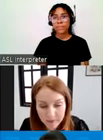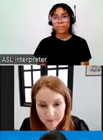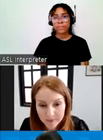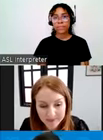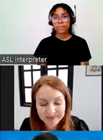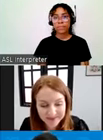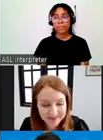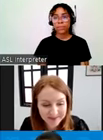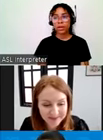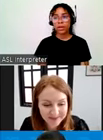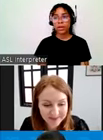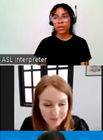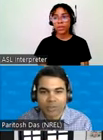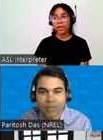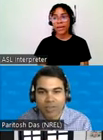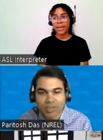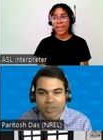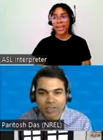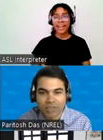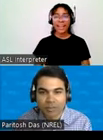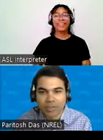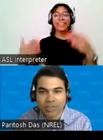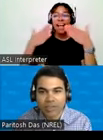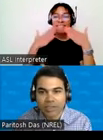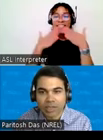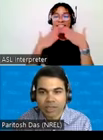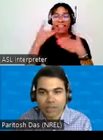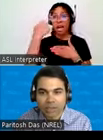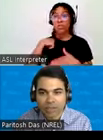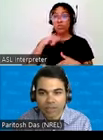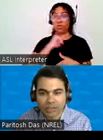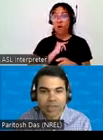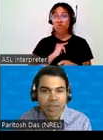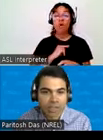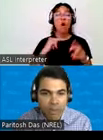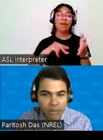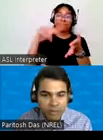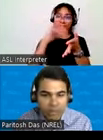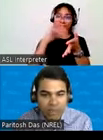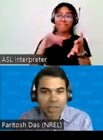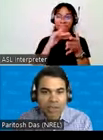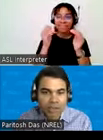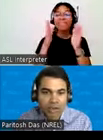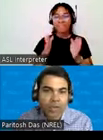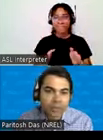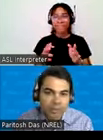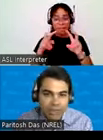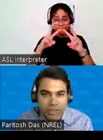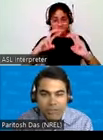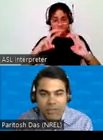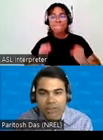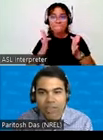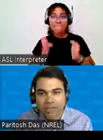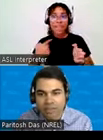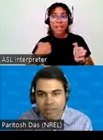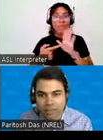Thanks, Charlotte. Once again, my name is Paritosh, and I'm a researcher at the National Renewable Energy Laboratory. Although I'm presenting here,